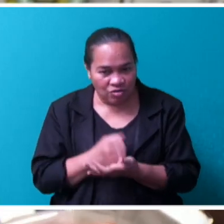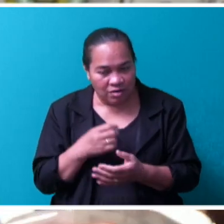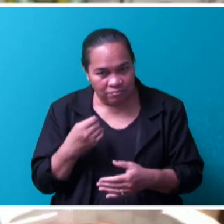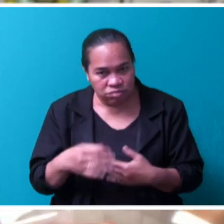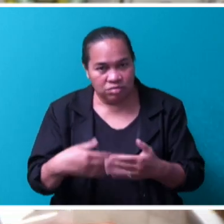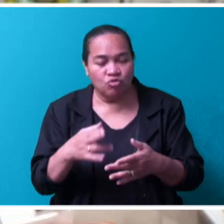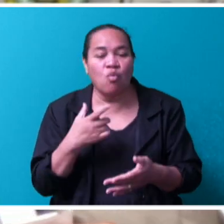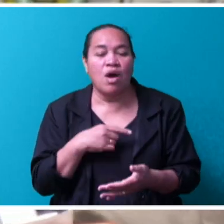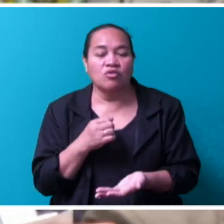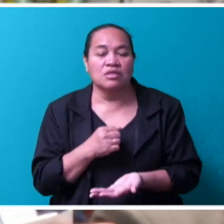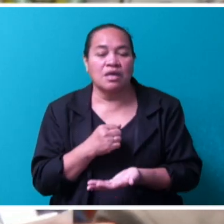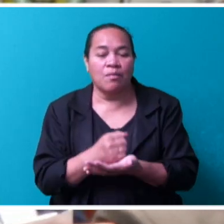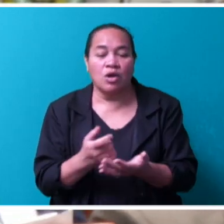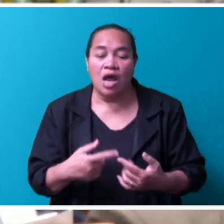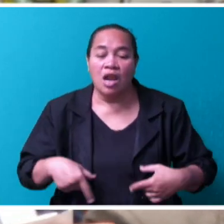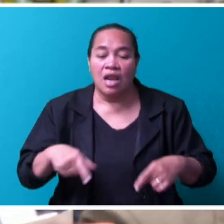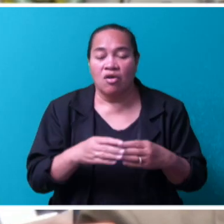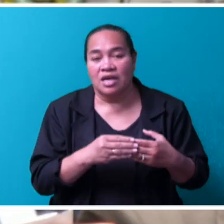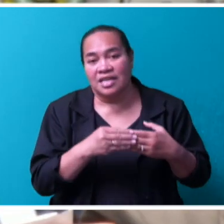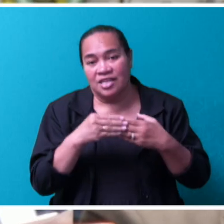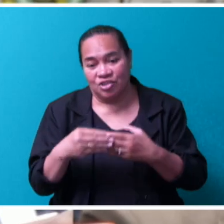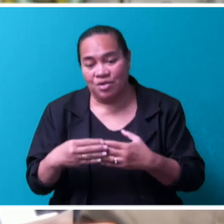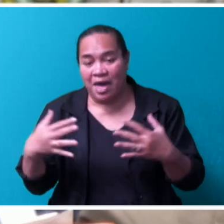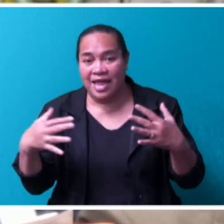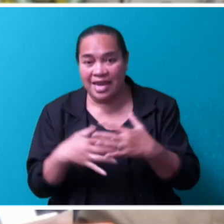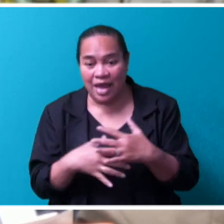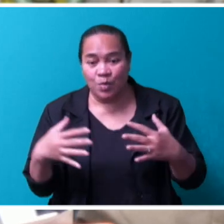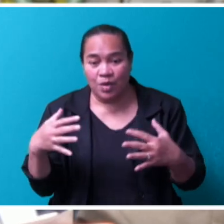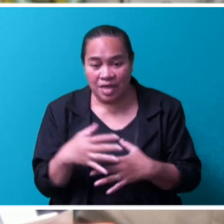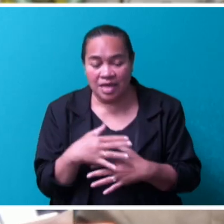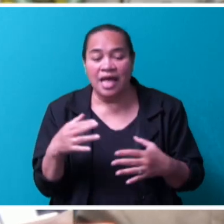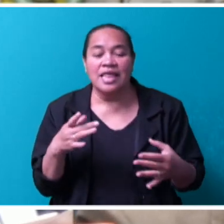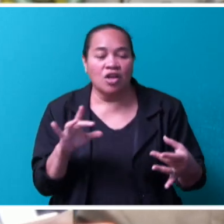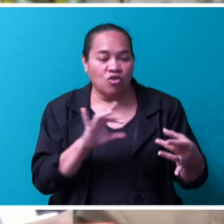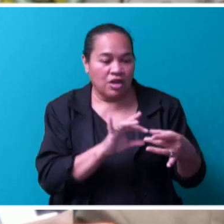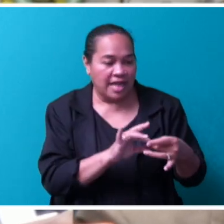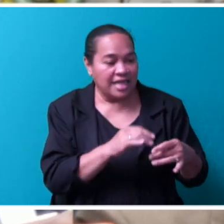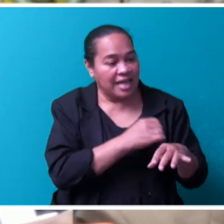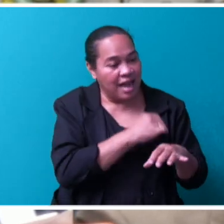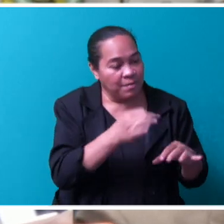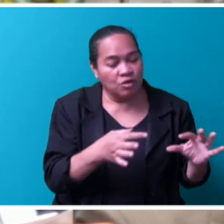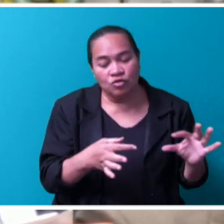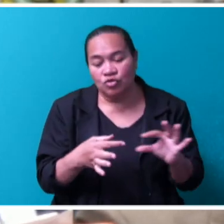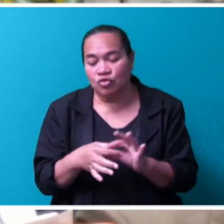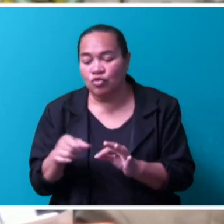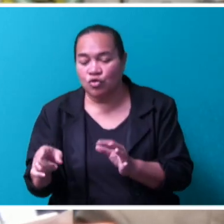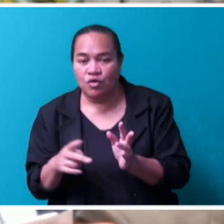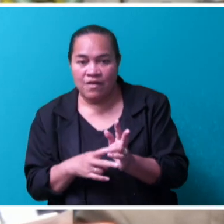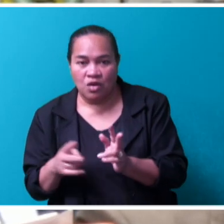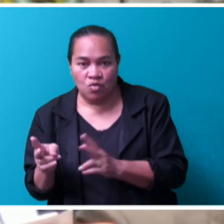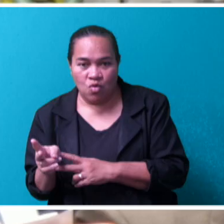support the local leadership network that connects government with the Vanua. The Resource Owners Forum